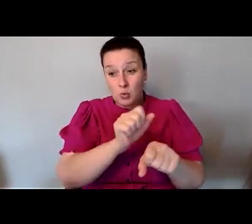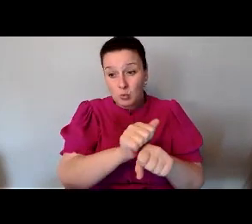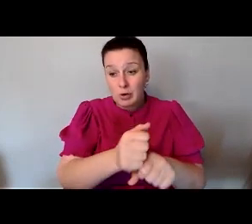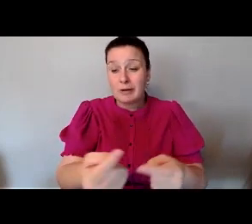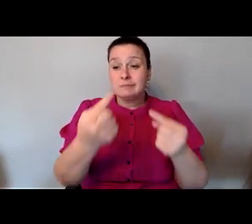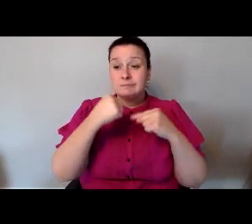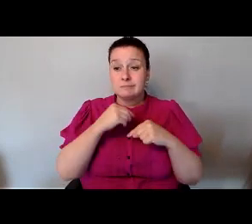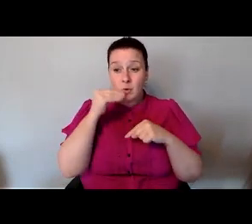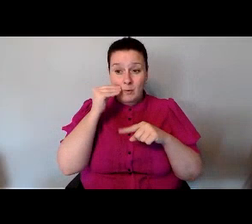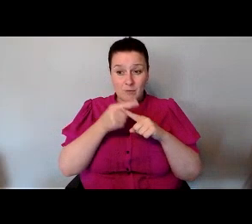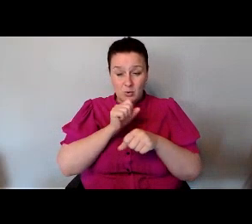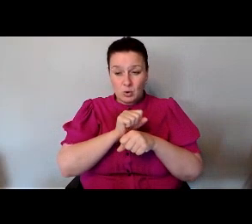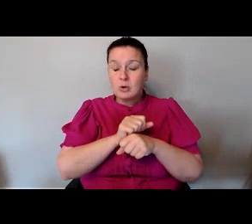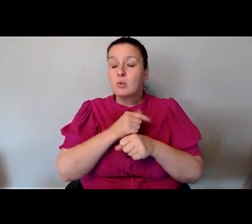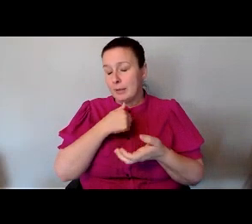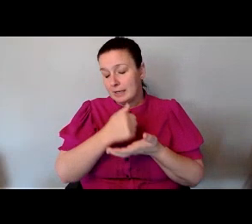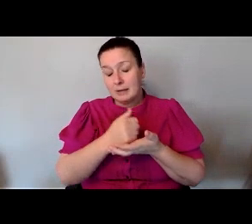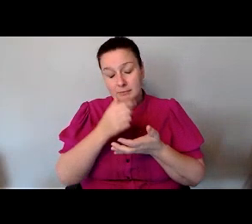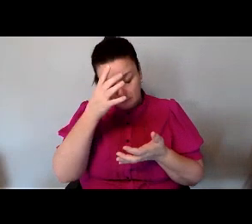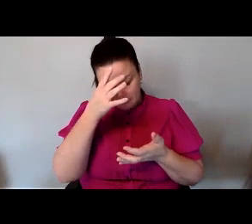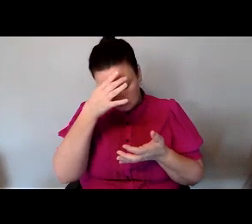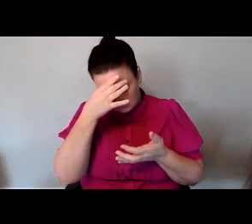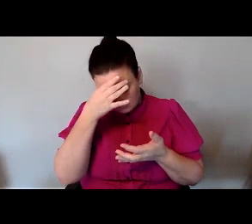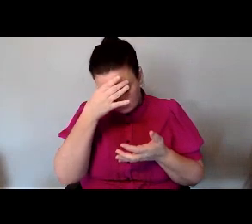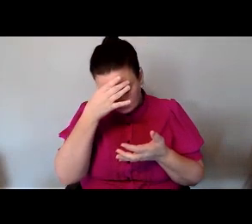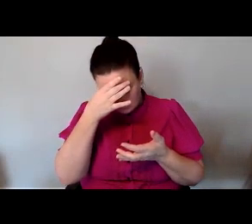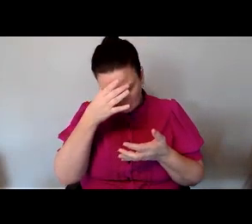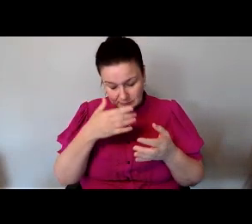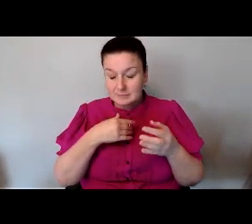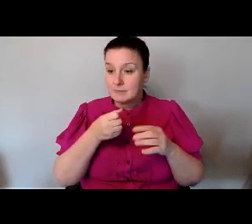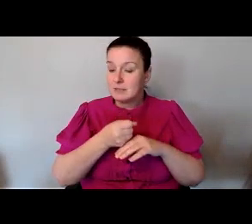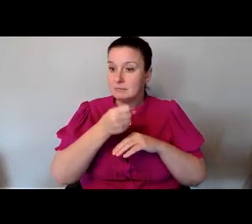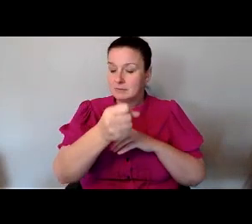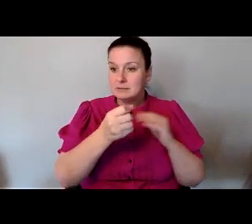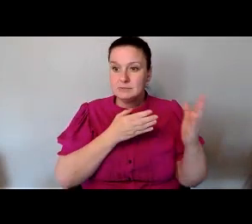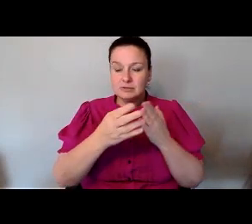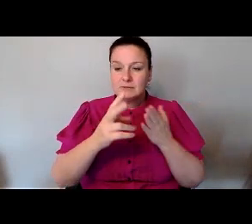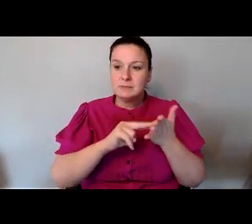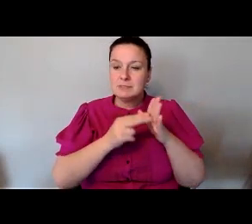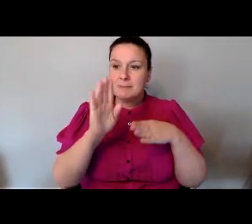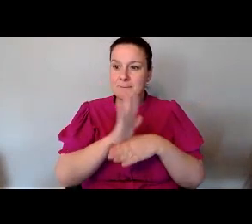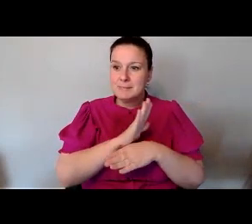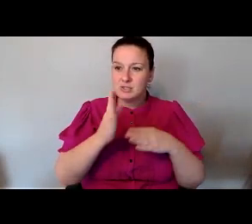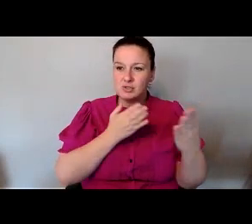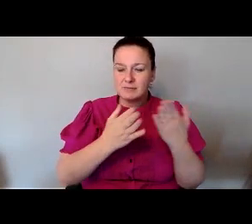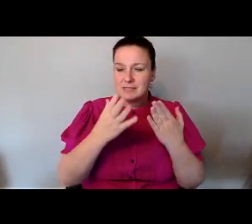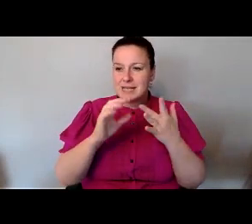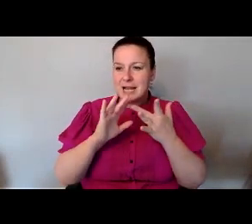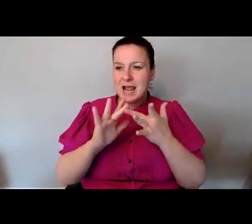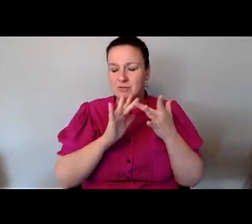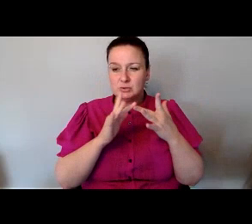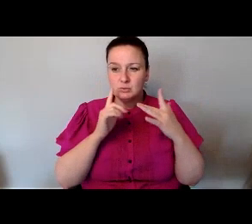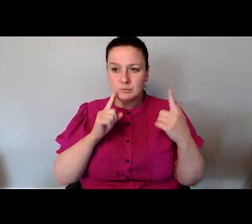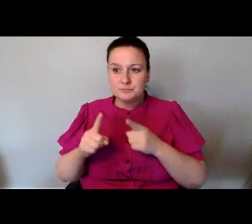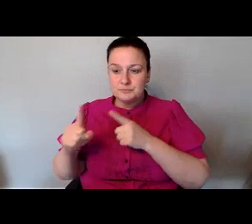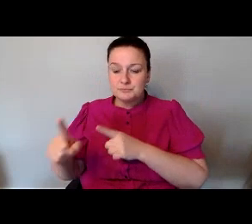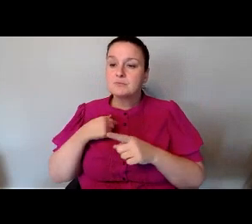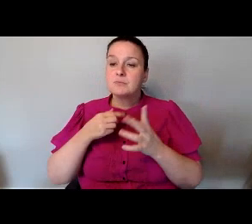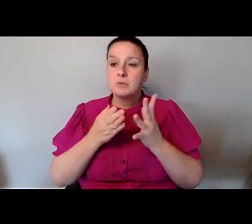we could help with. Placement services, which is where business services and outreach comes in. So now that we've gotten through all of